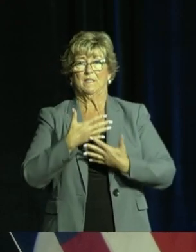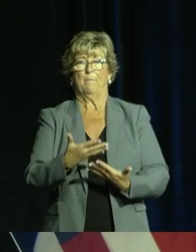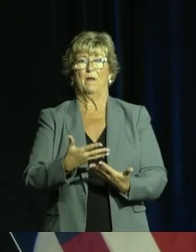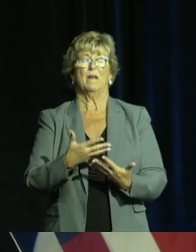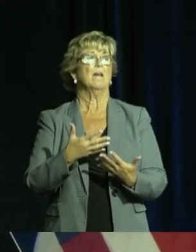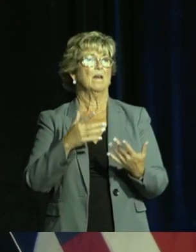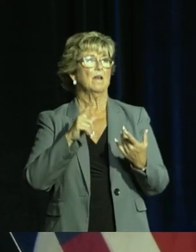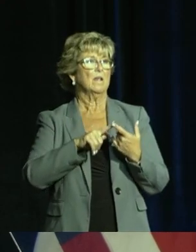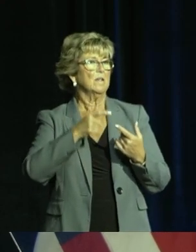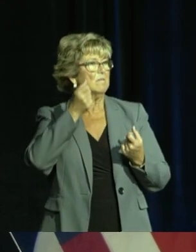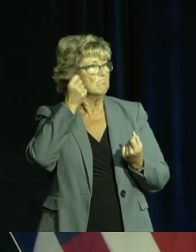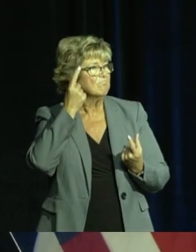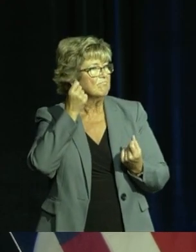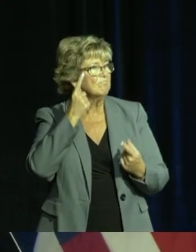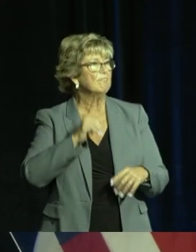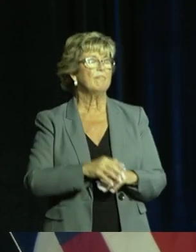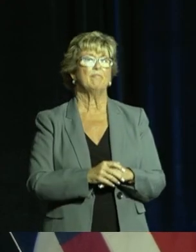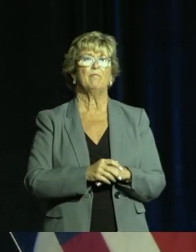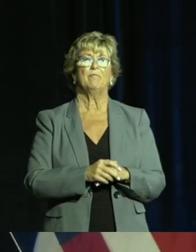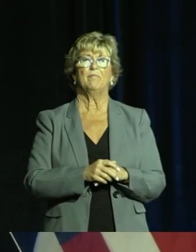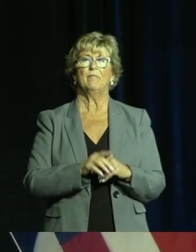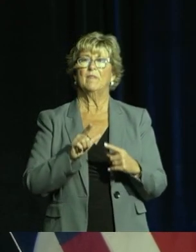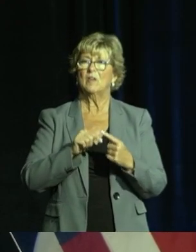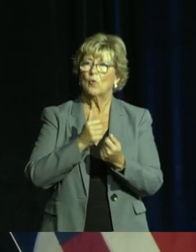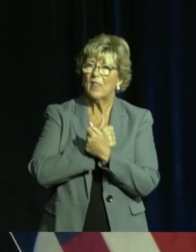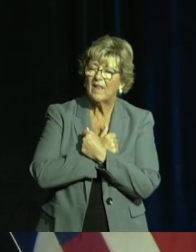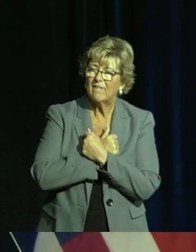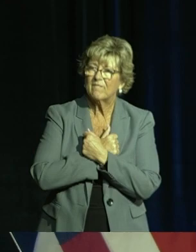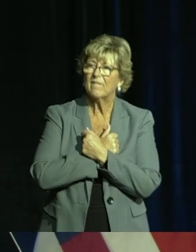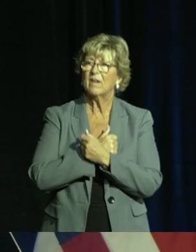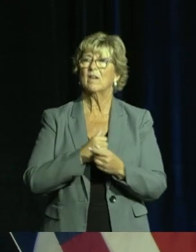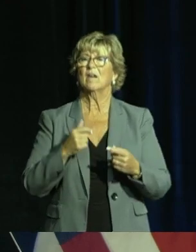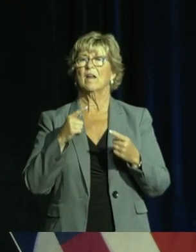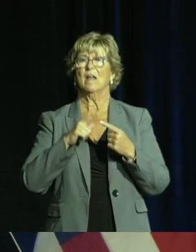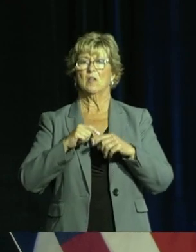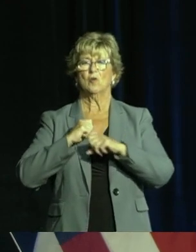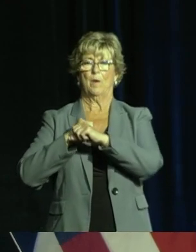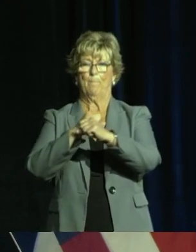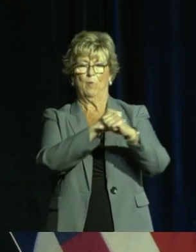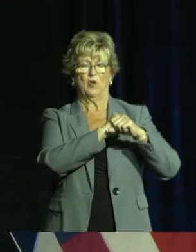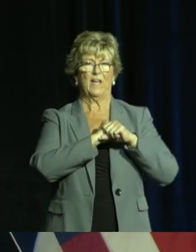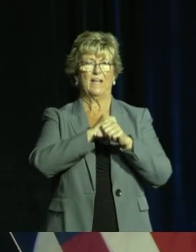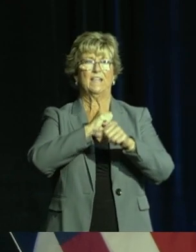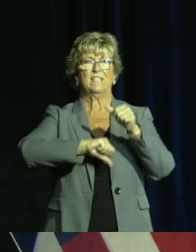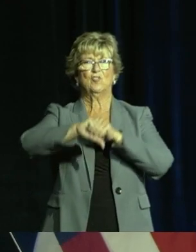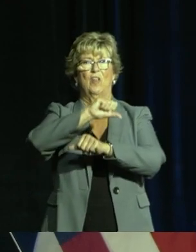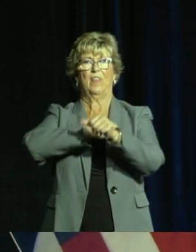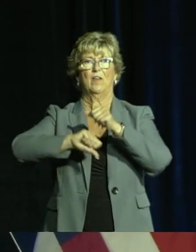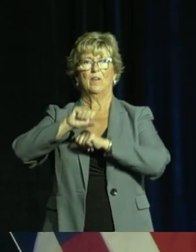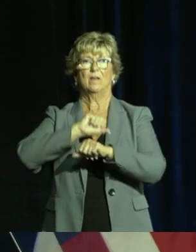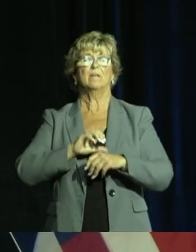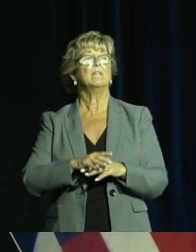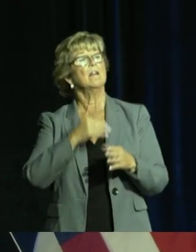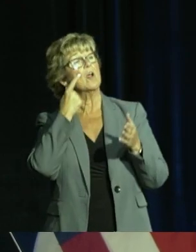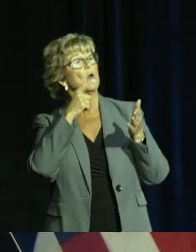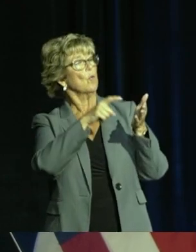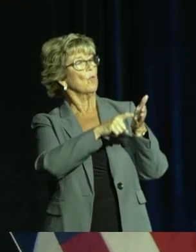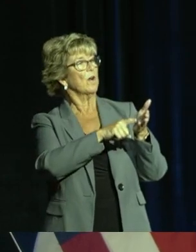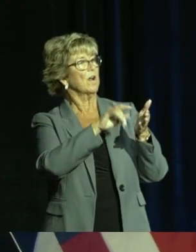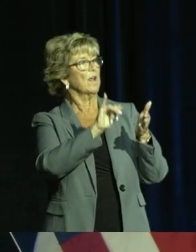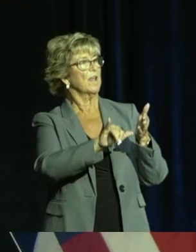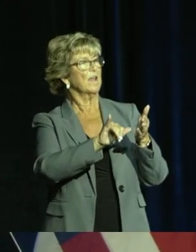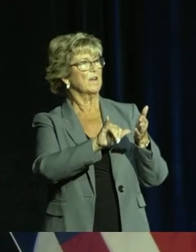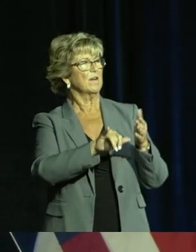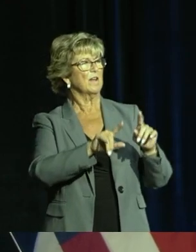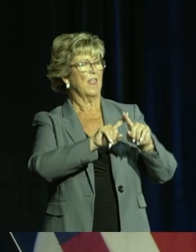to understand, to love, and to protect one another. Recognizing the